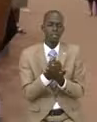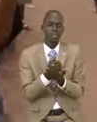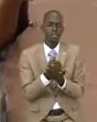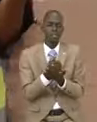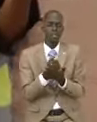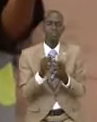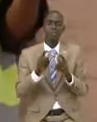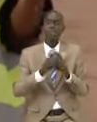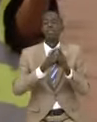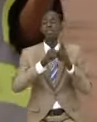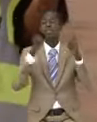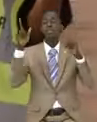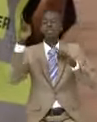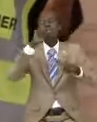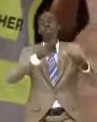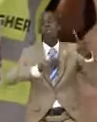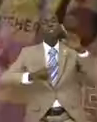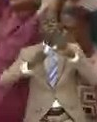Another